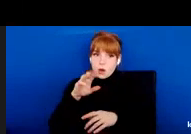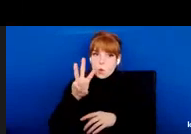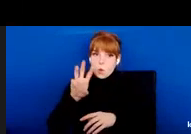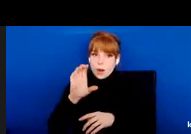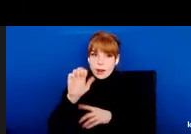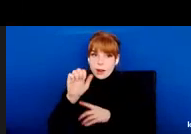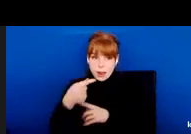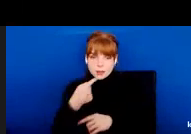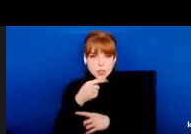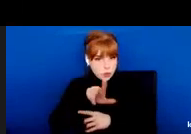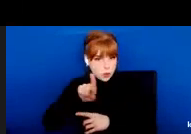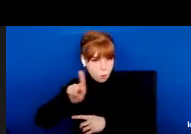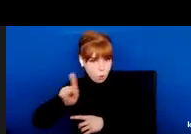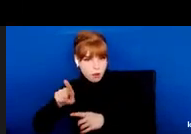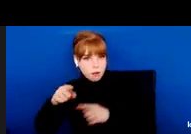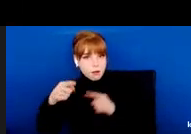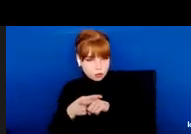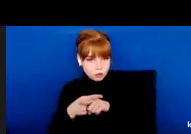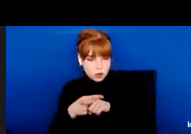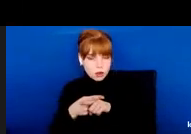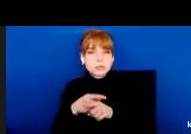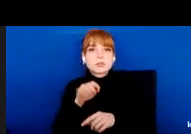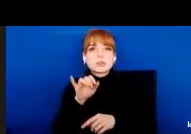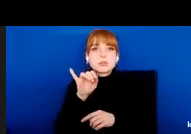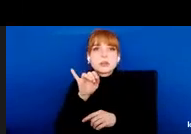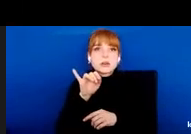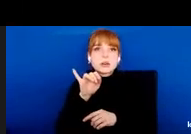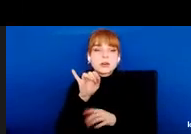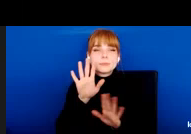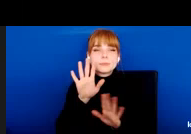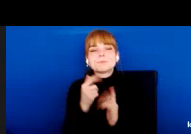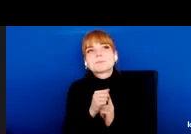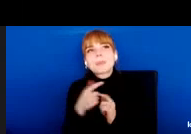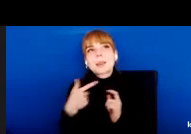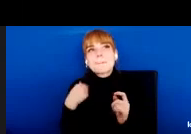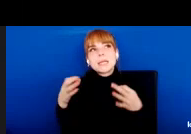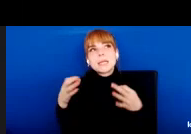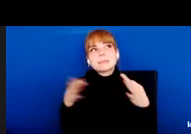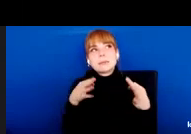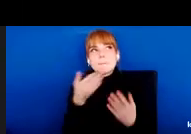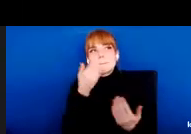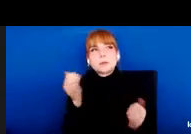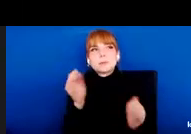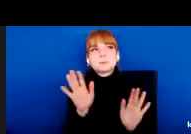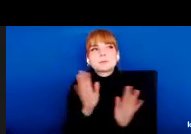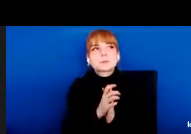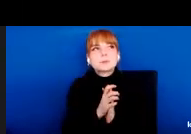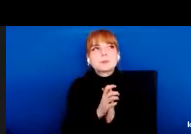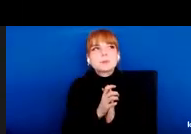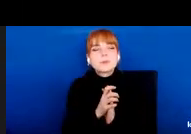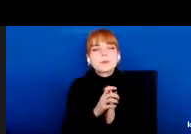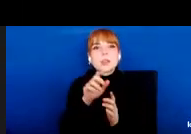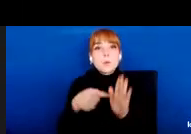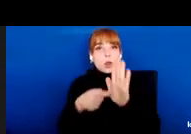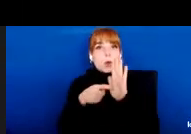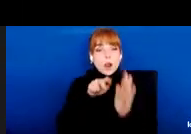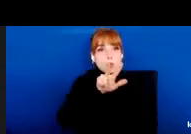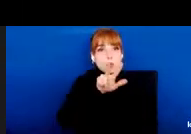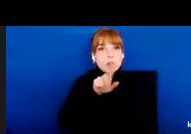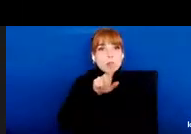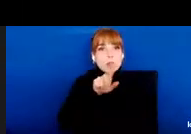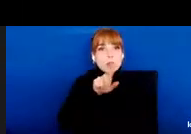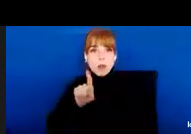when something has, I'm sorry, let me say that a little bit differently. You need at least 3-to-1 contrast of your